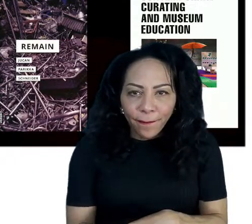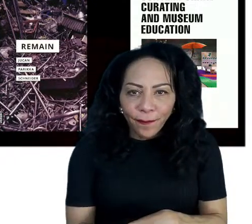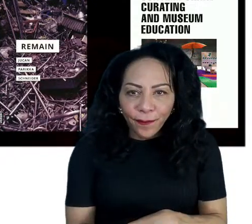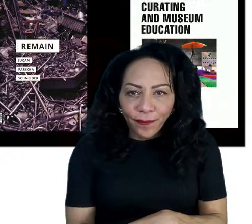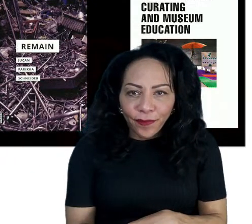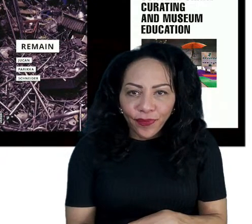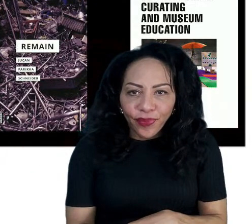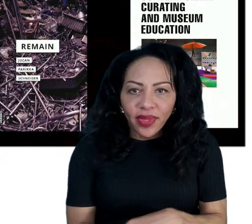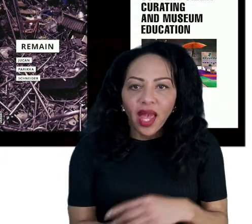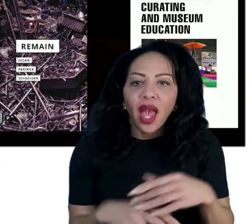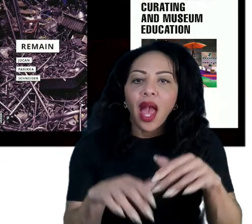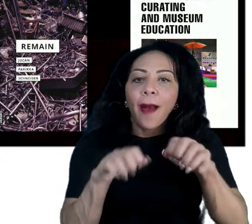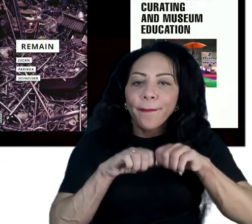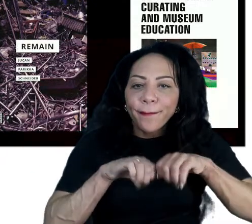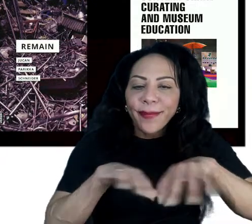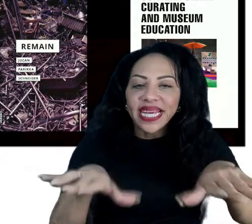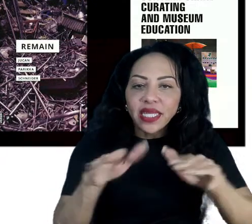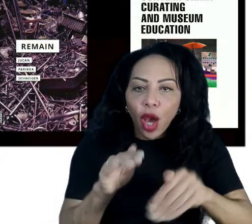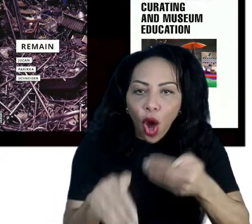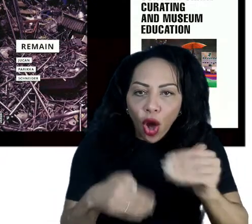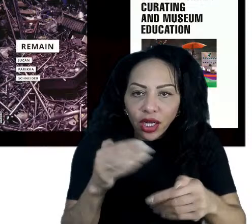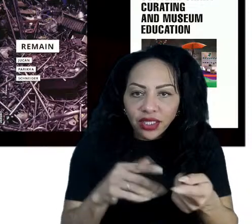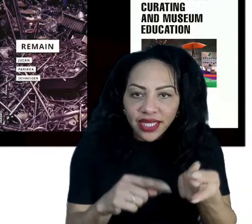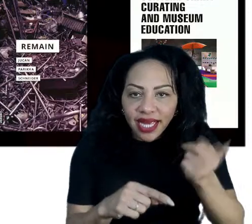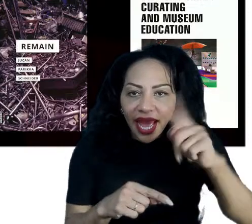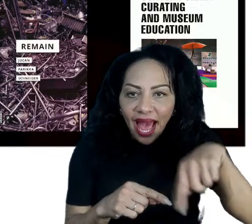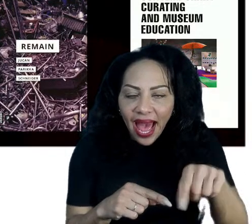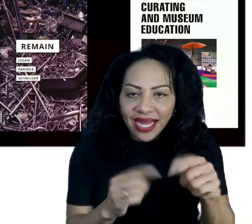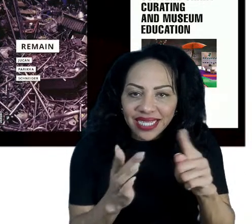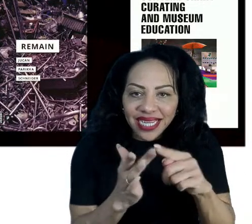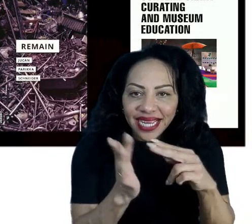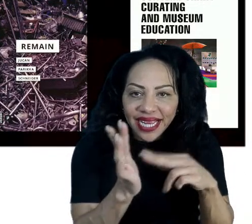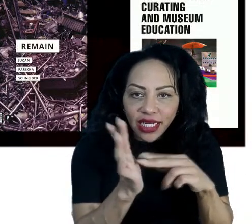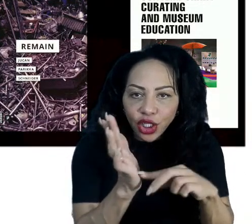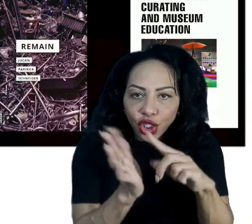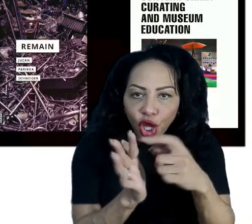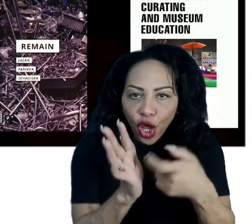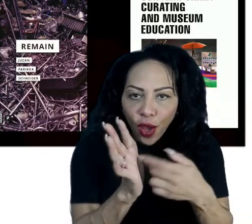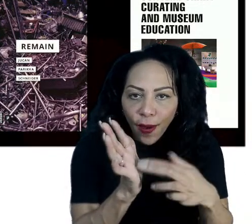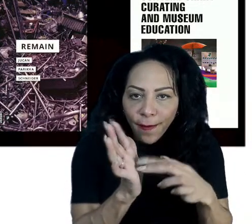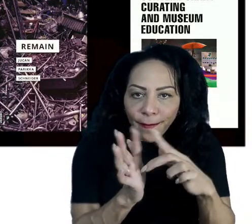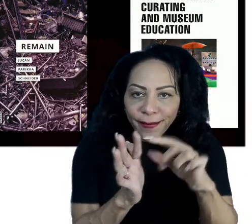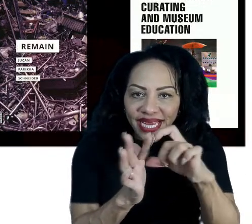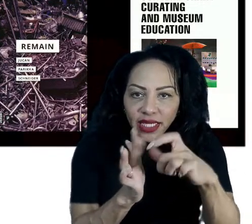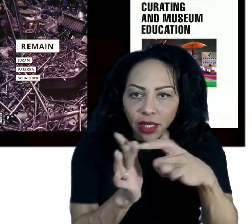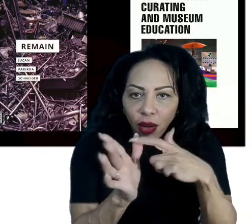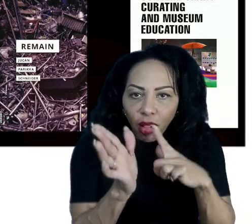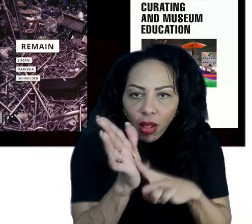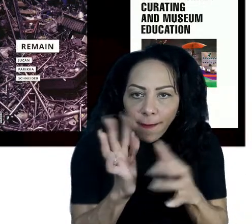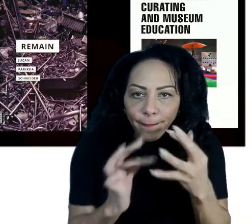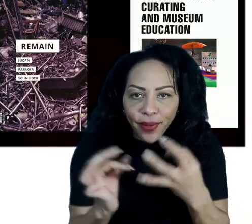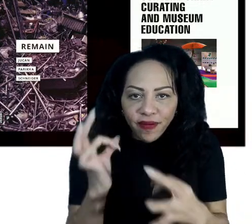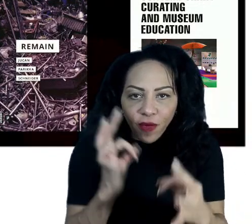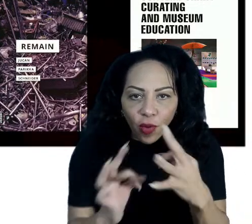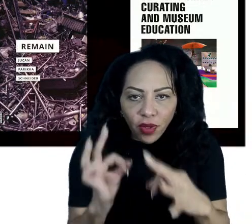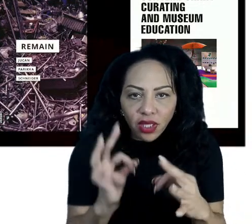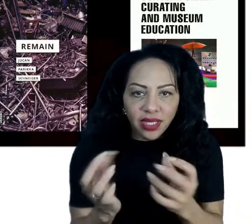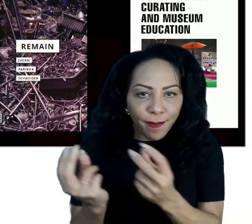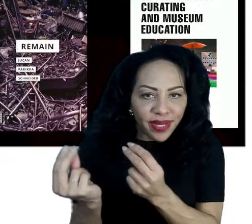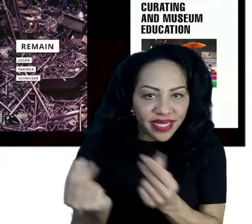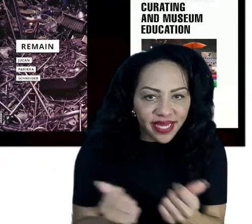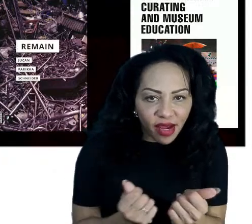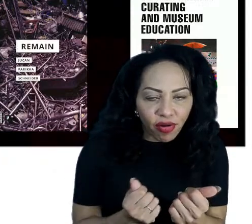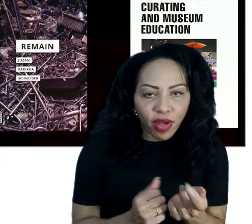Wonderful. Lots of field guide to analogue tech. Materiality in the Archive came out last year. Artists in the Archive,